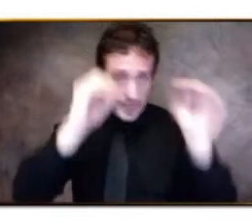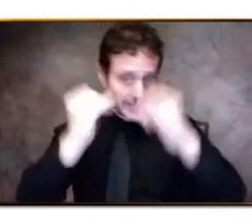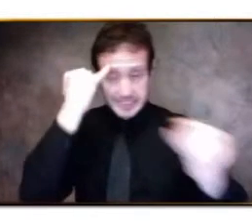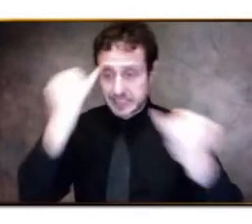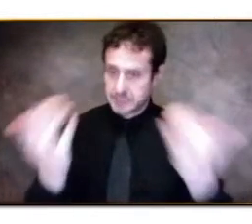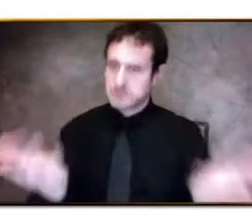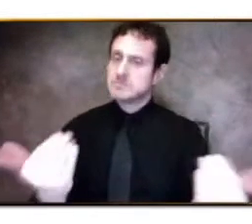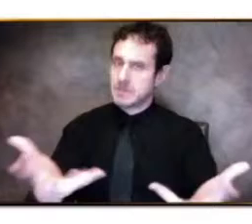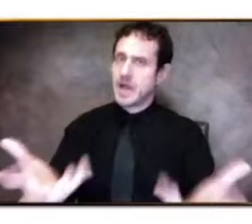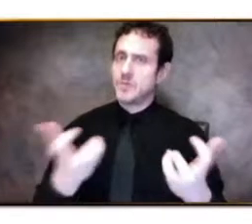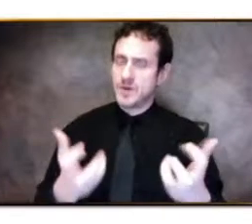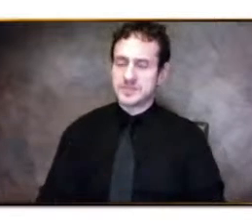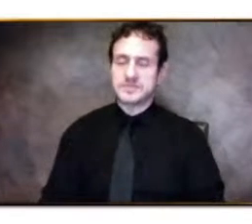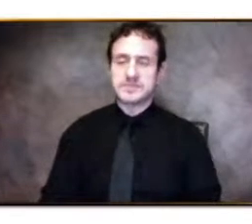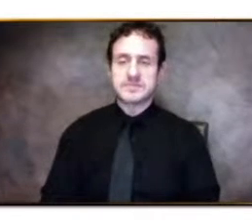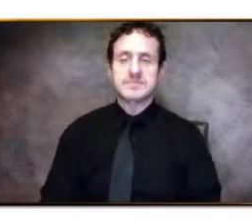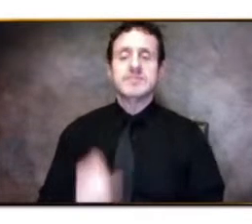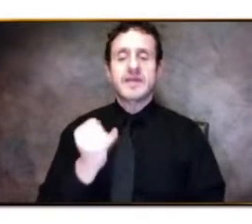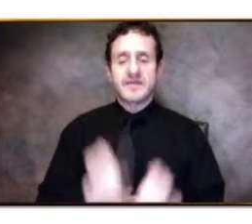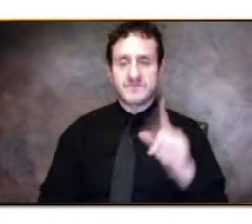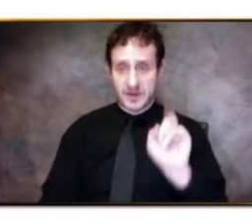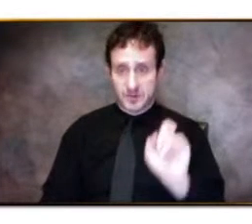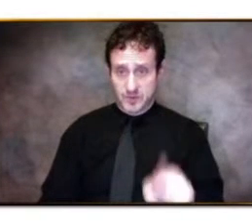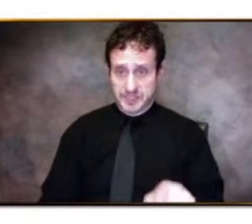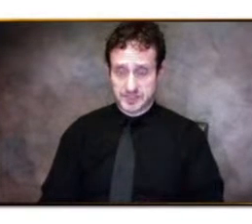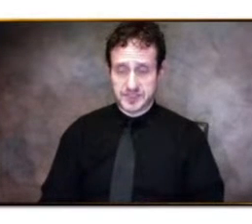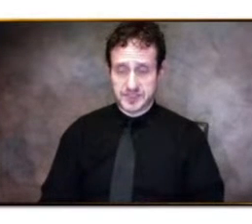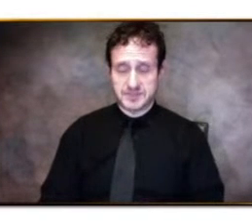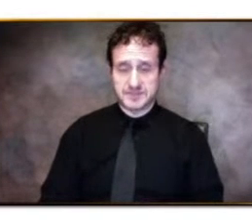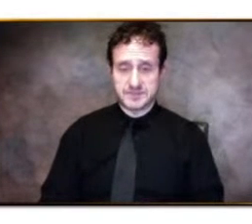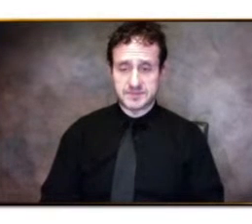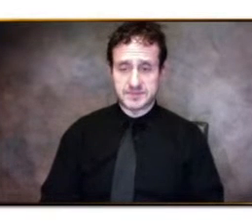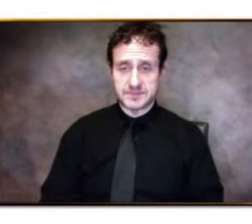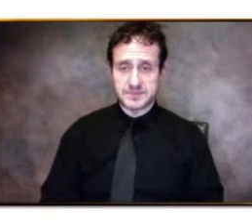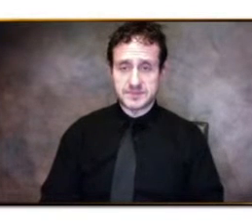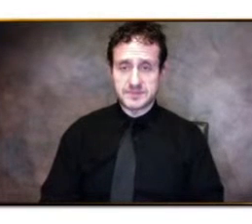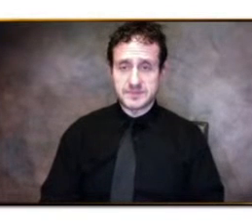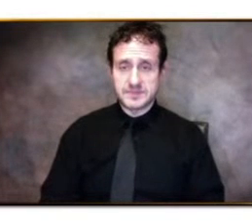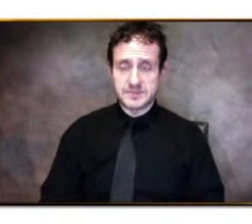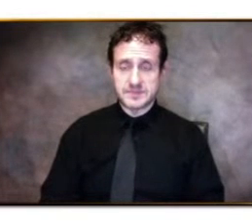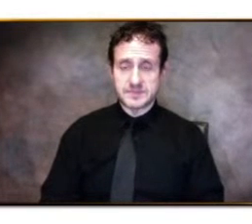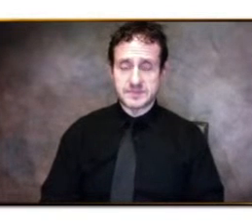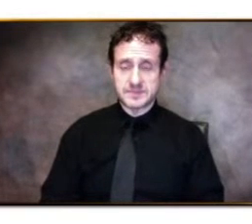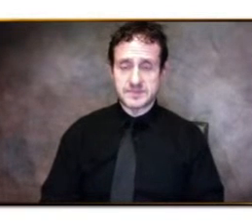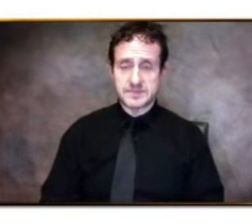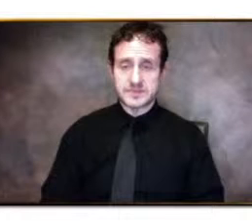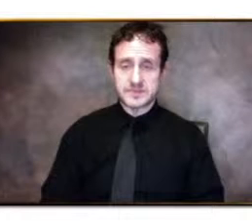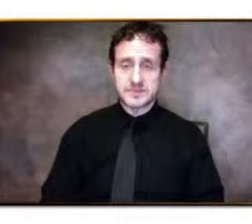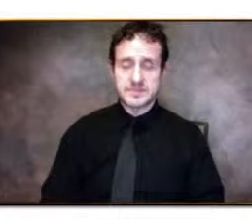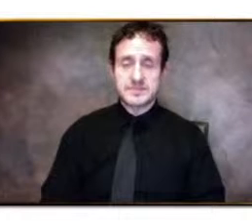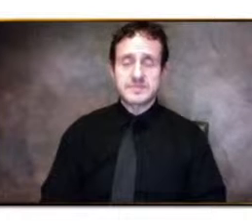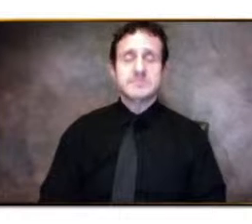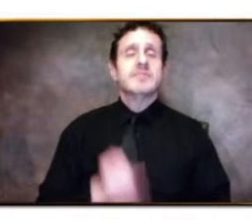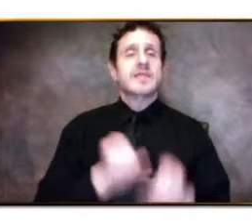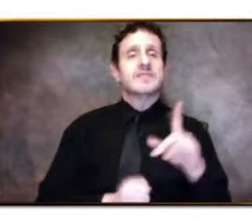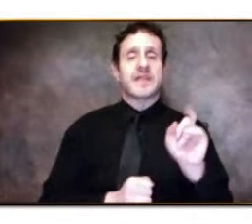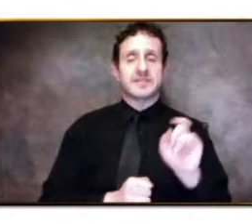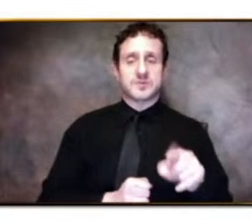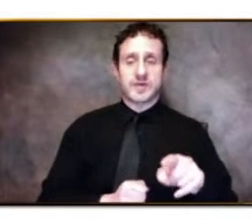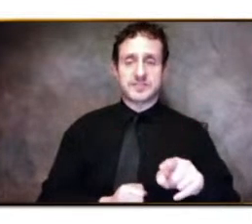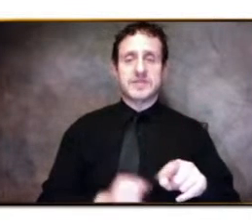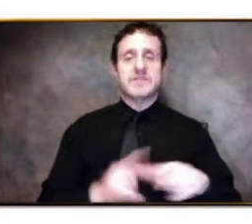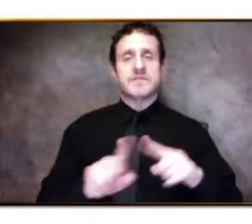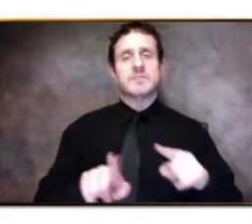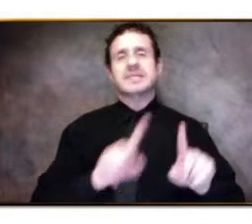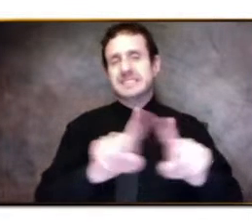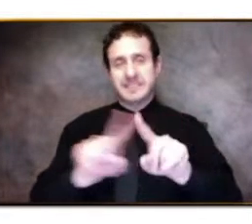These will be our final questions. We don't have anything else in the portal, but Jerry at Capital News Illinois, Nick at Bloomberg, and